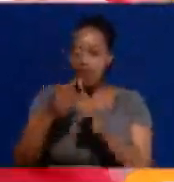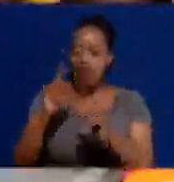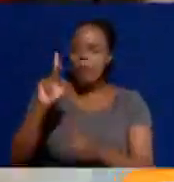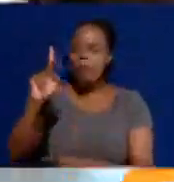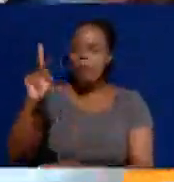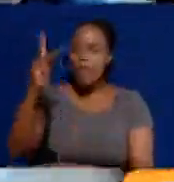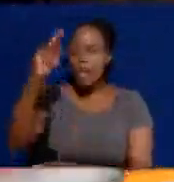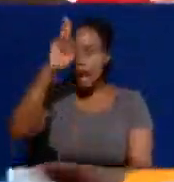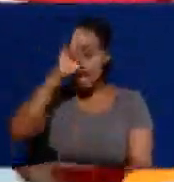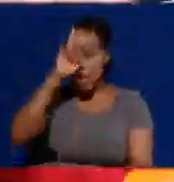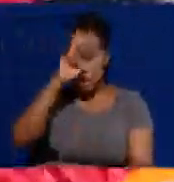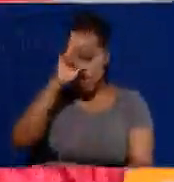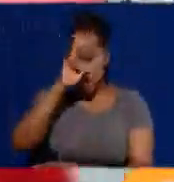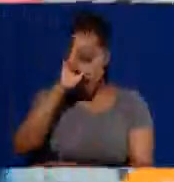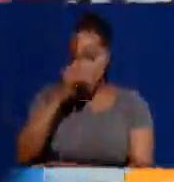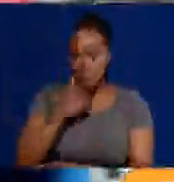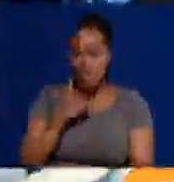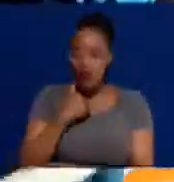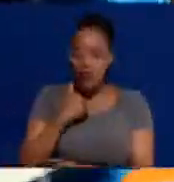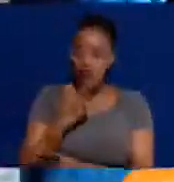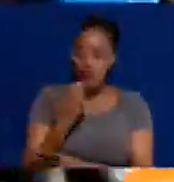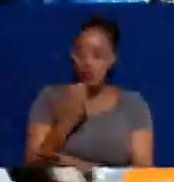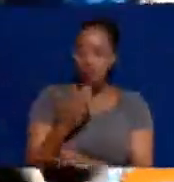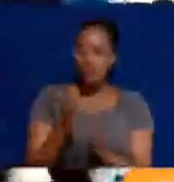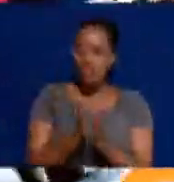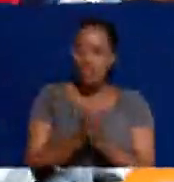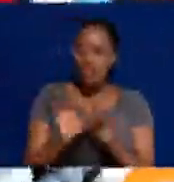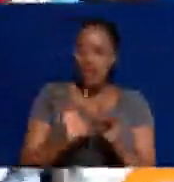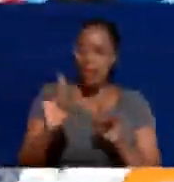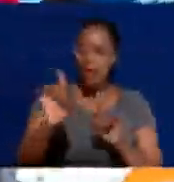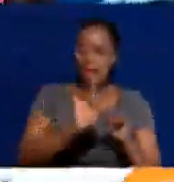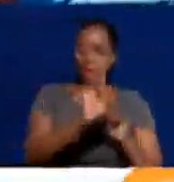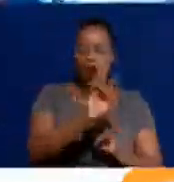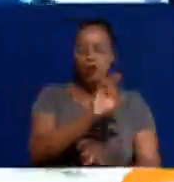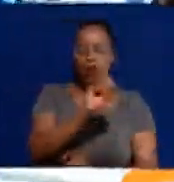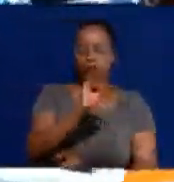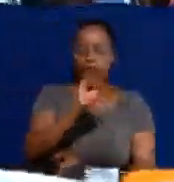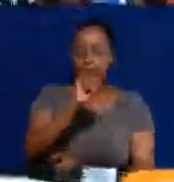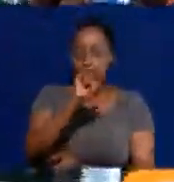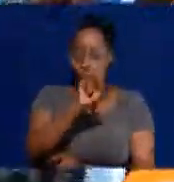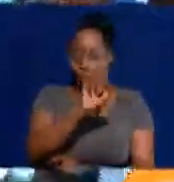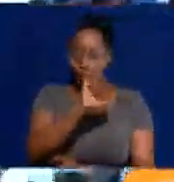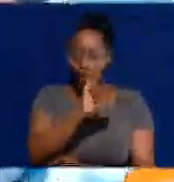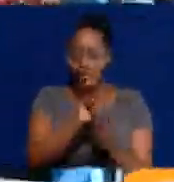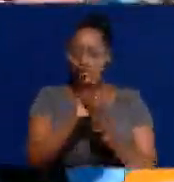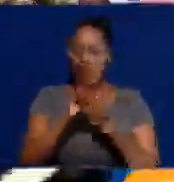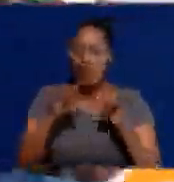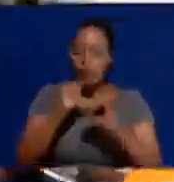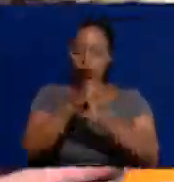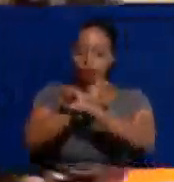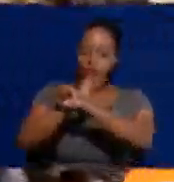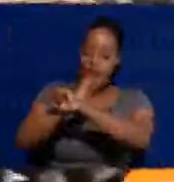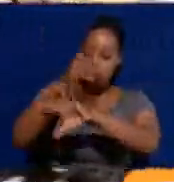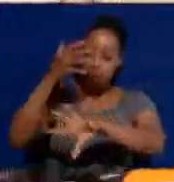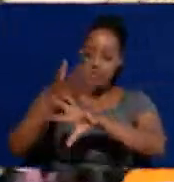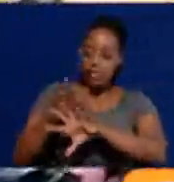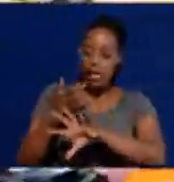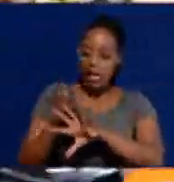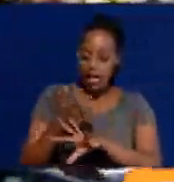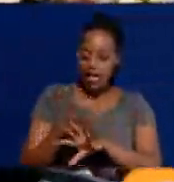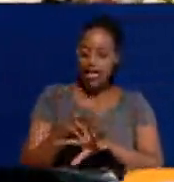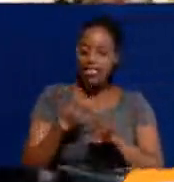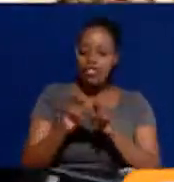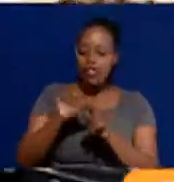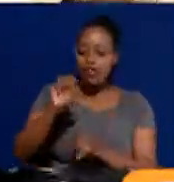Kenya Police. The bout did not go the distance, as Fred Omondi from the KDF struggled to defend himself from the heavy blows of Steve